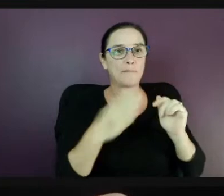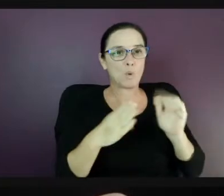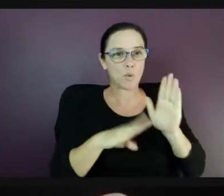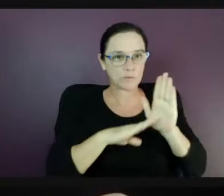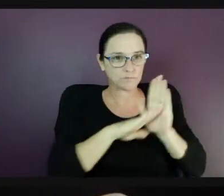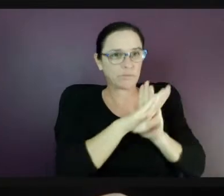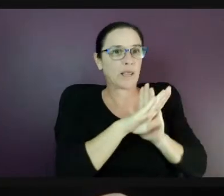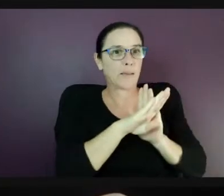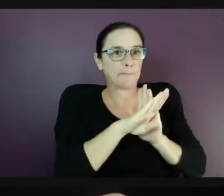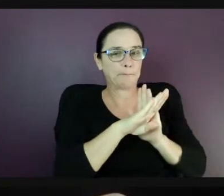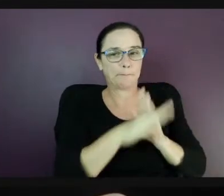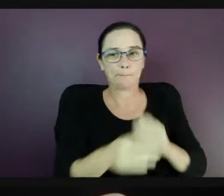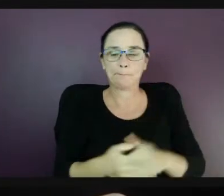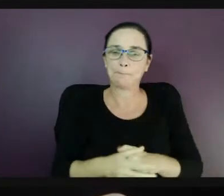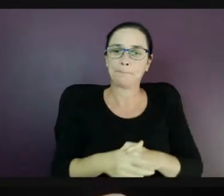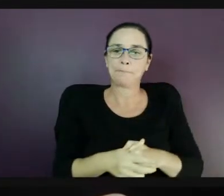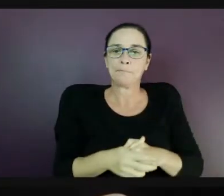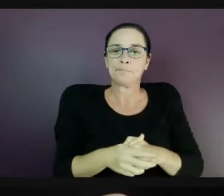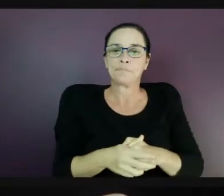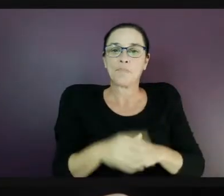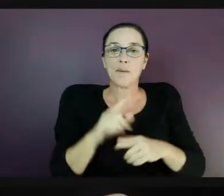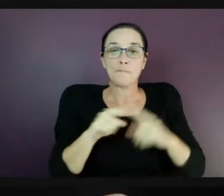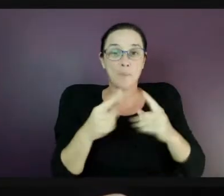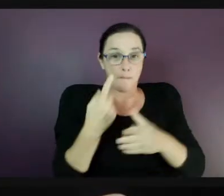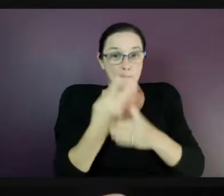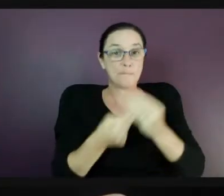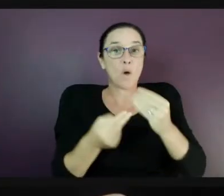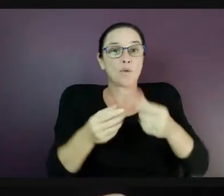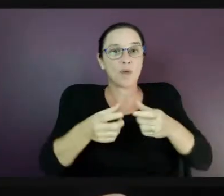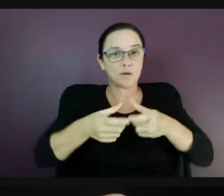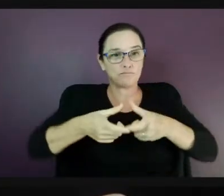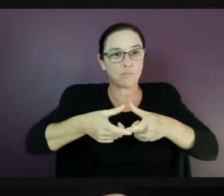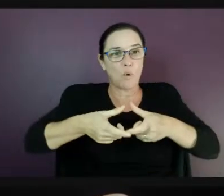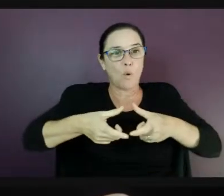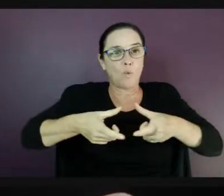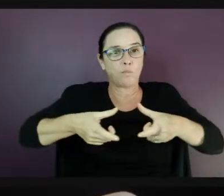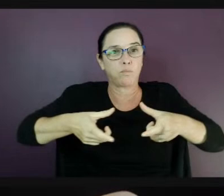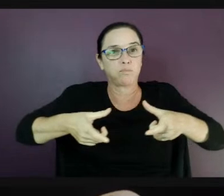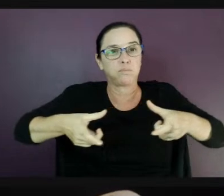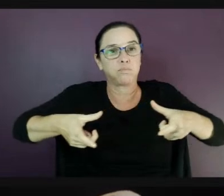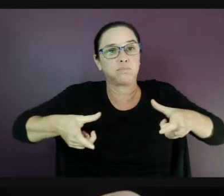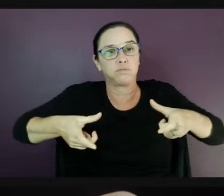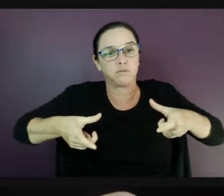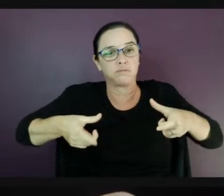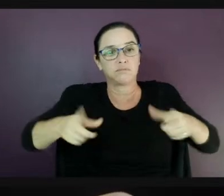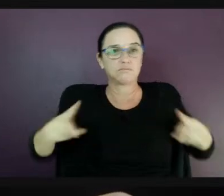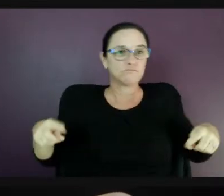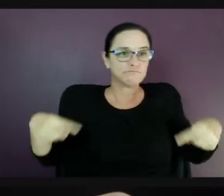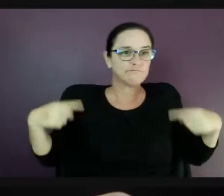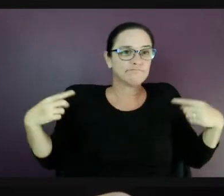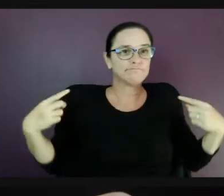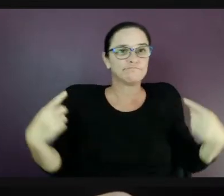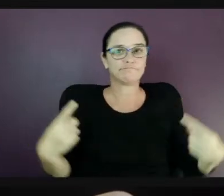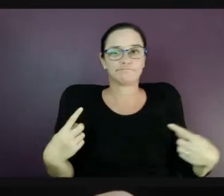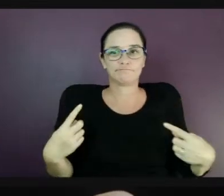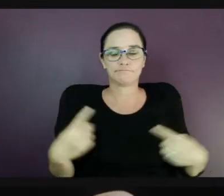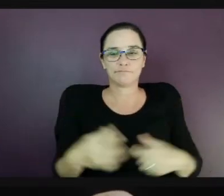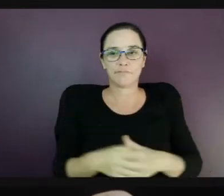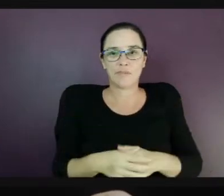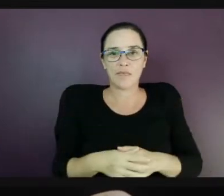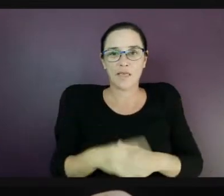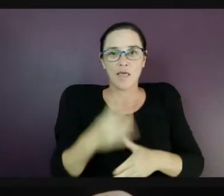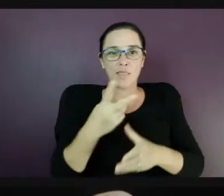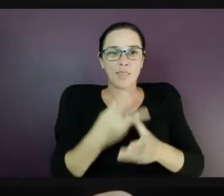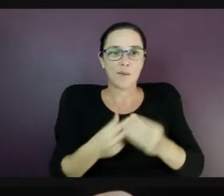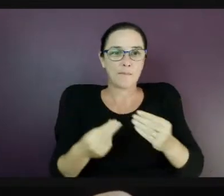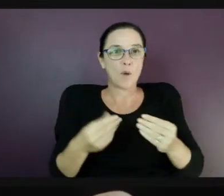actually spreading with time. So something is feeding both of them. It's not picking one or the other. They're actually both getting fed.